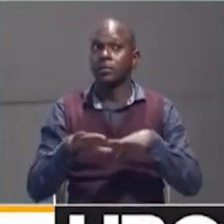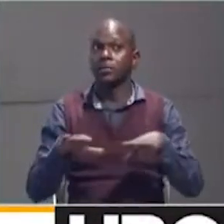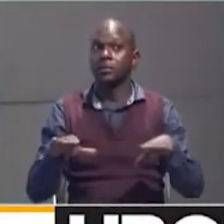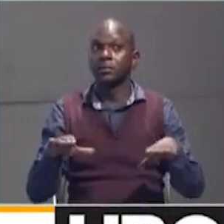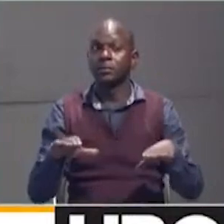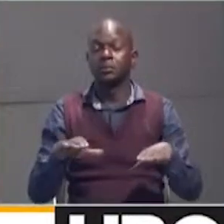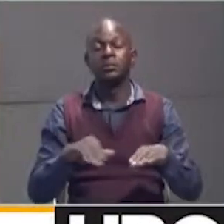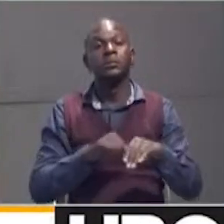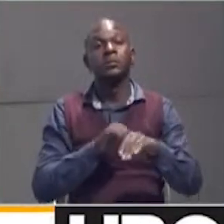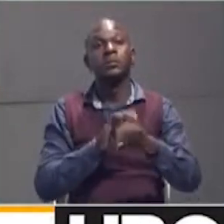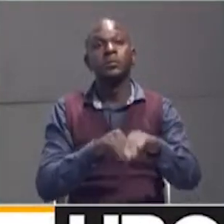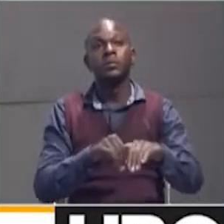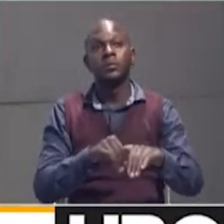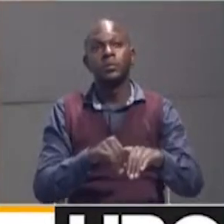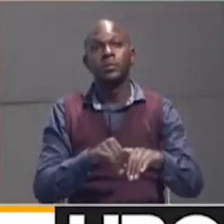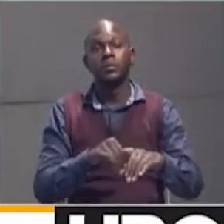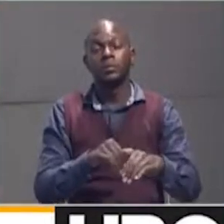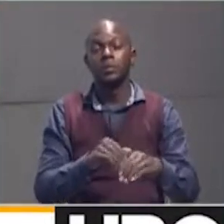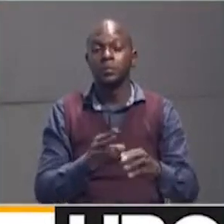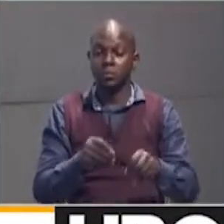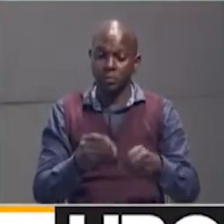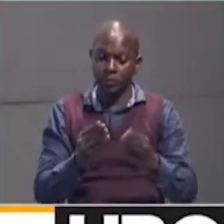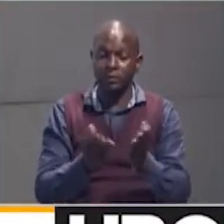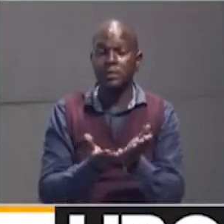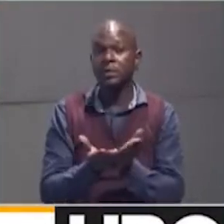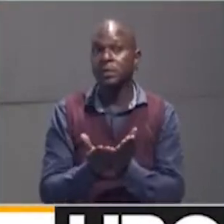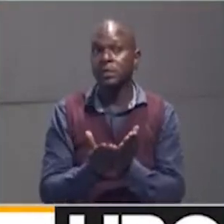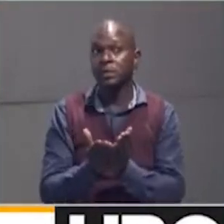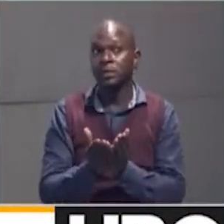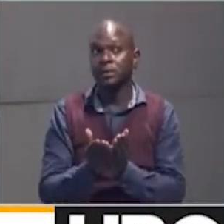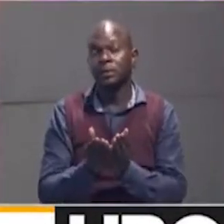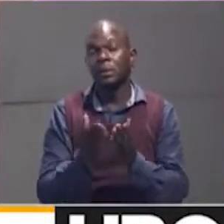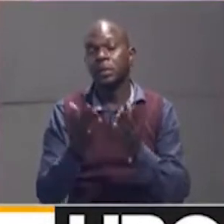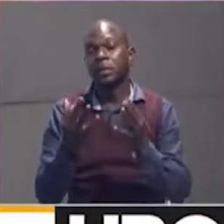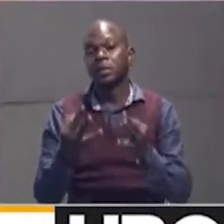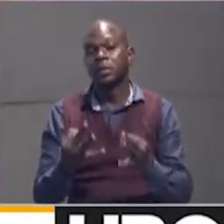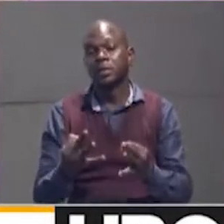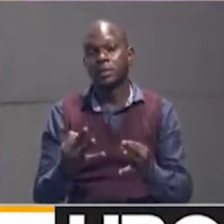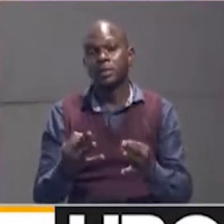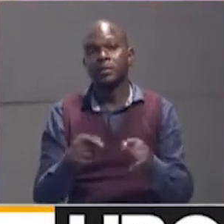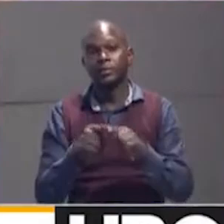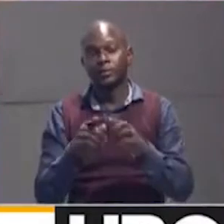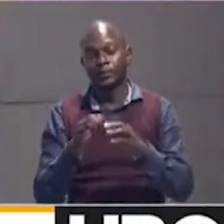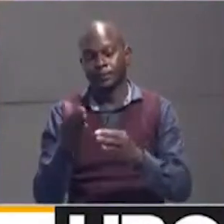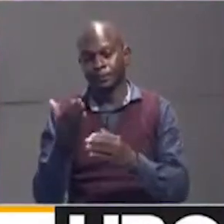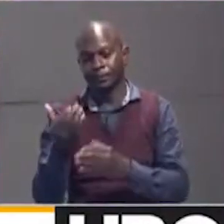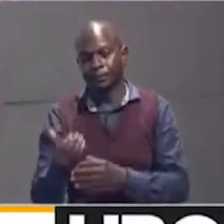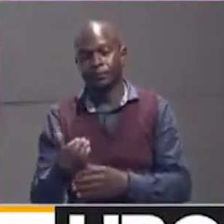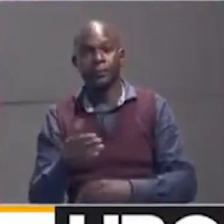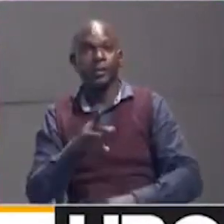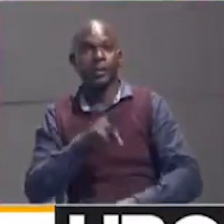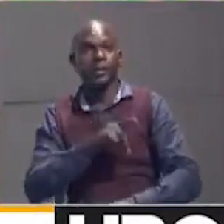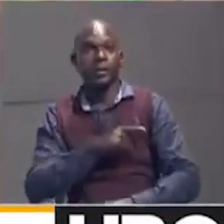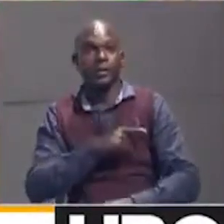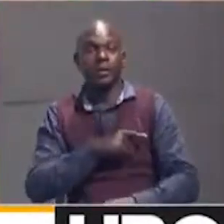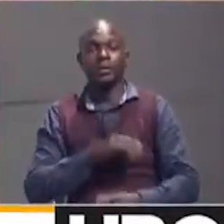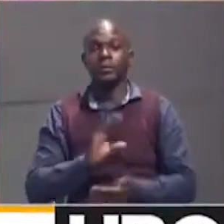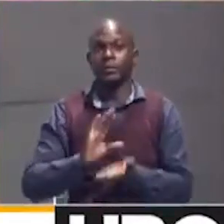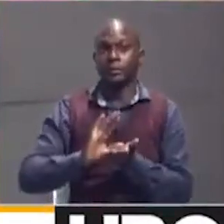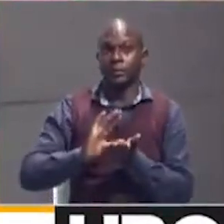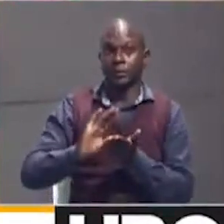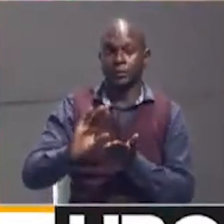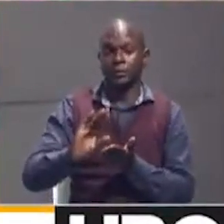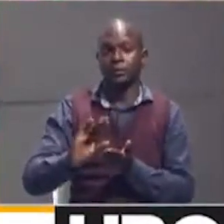will you produce? You can't produce a service, you can't produce a product. Uganda's current capitation grant for the Universal